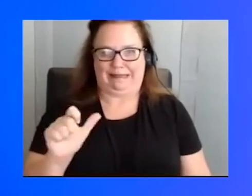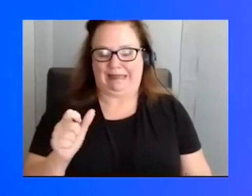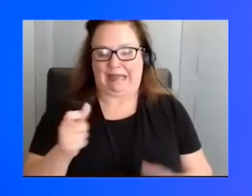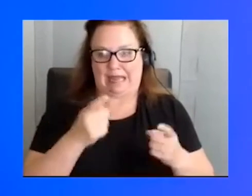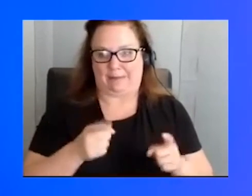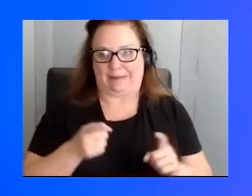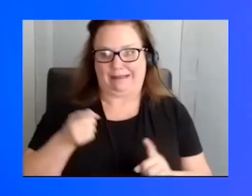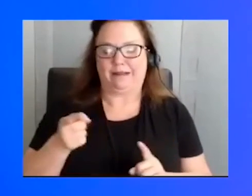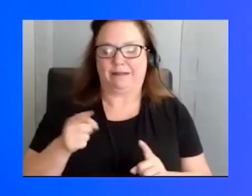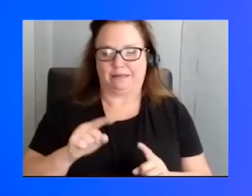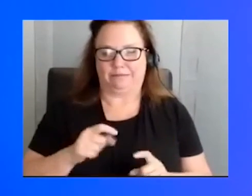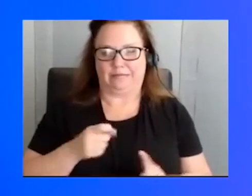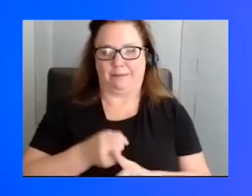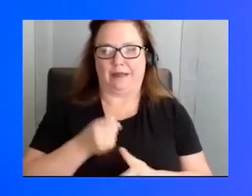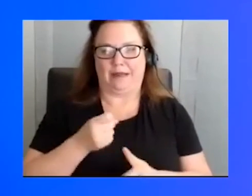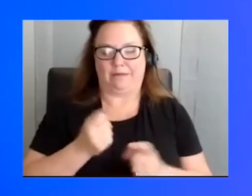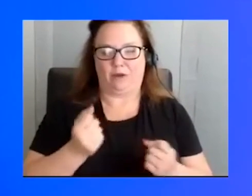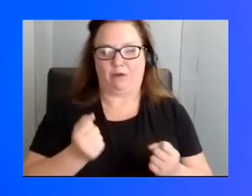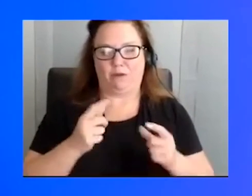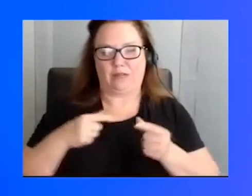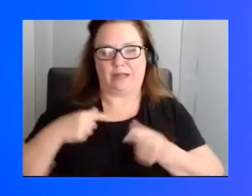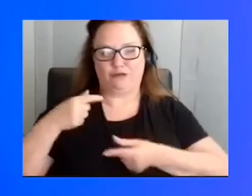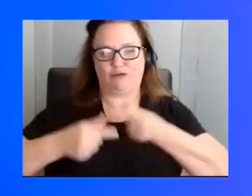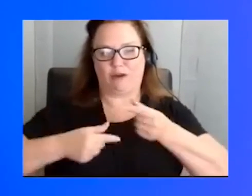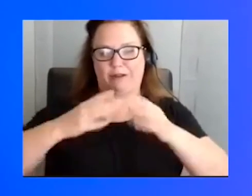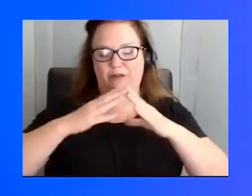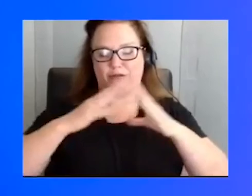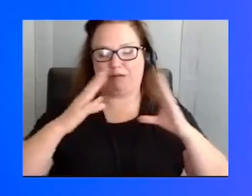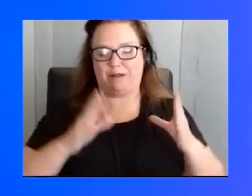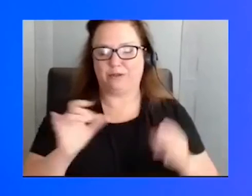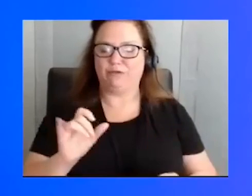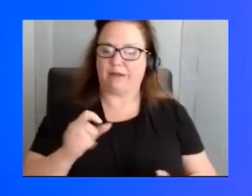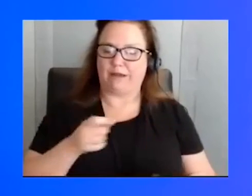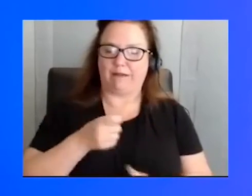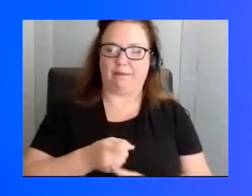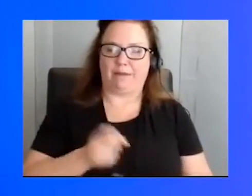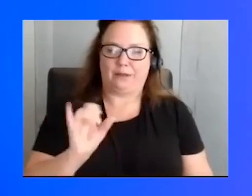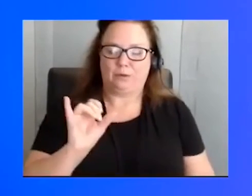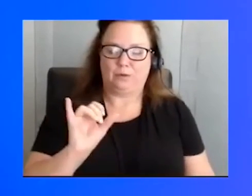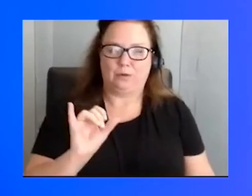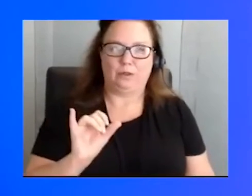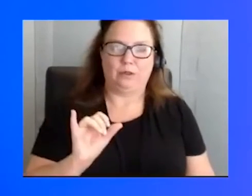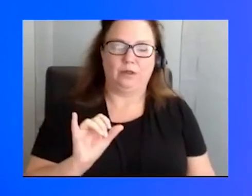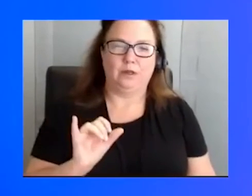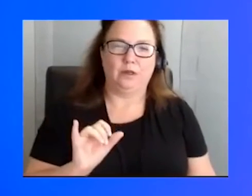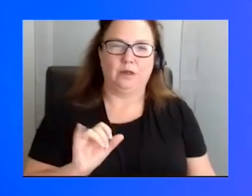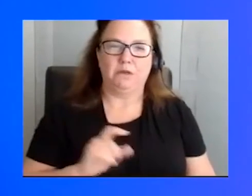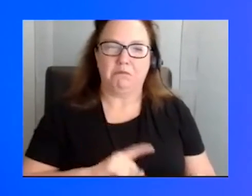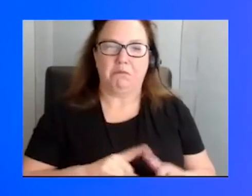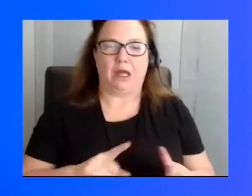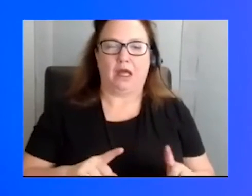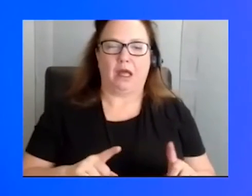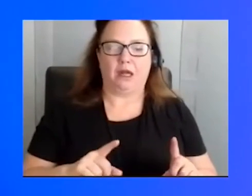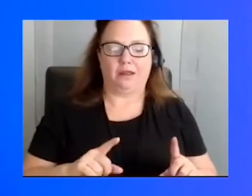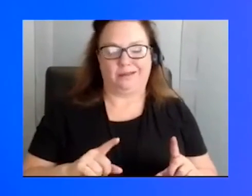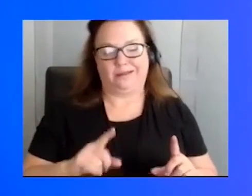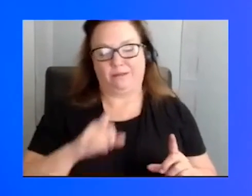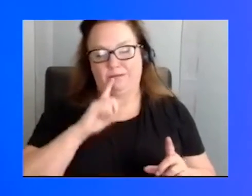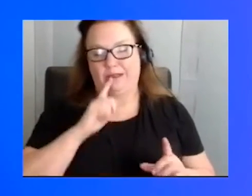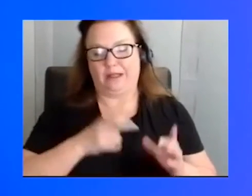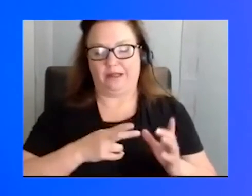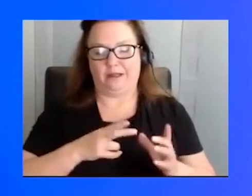severe impact. If you have multi-generational housing, that can have an impact as well. But I think it will boil down to what